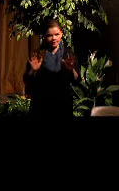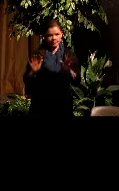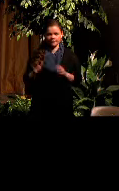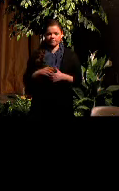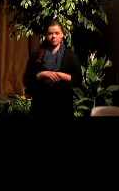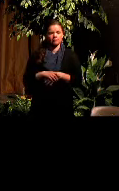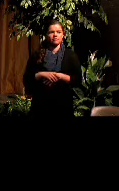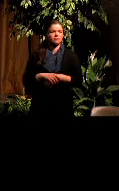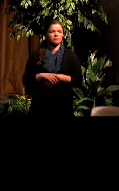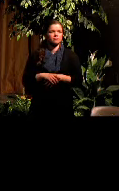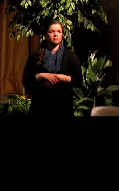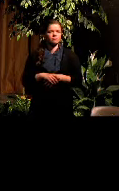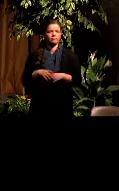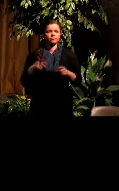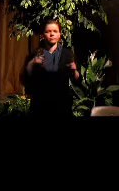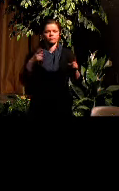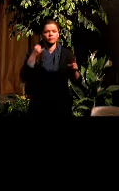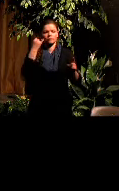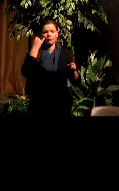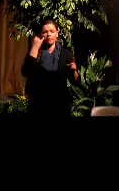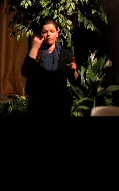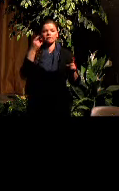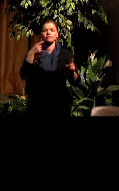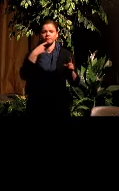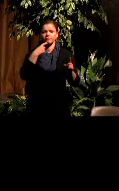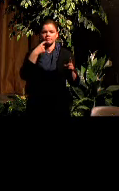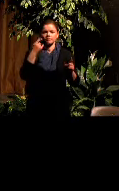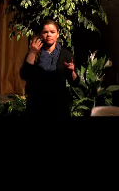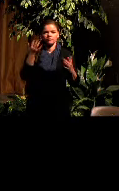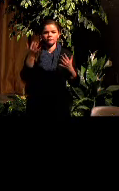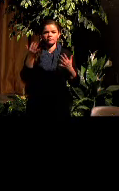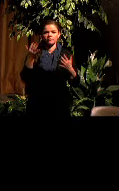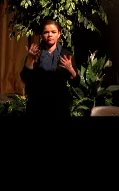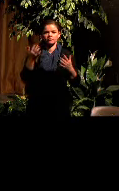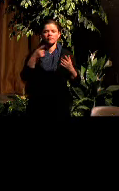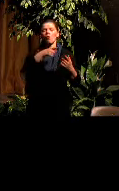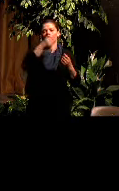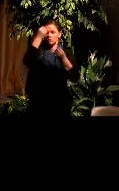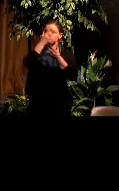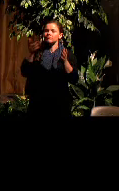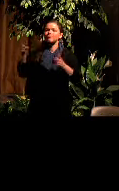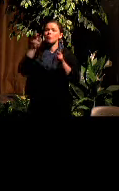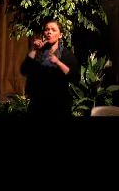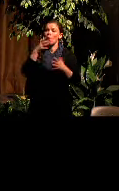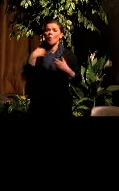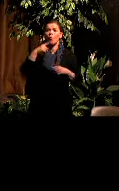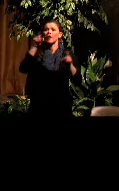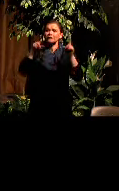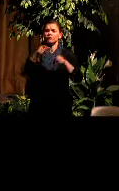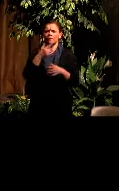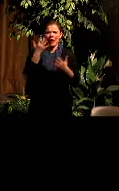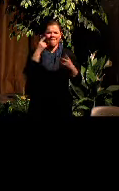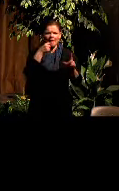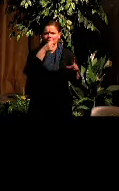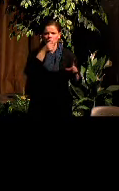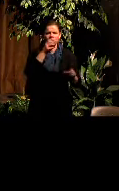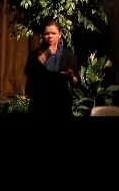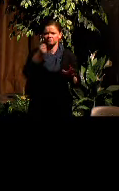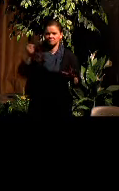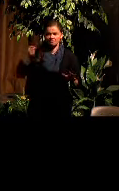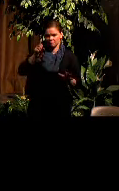because we are recording this and we have people who are watching live, we want to make sure they hear the question. Hi. Hi.